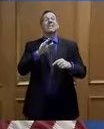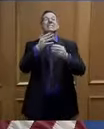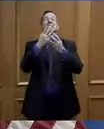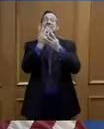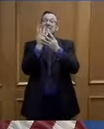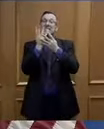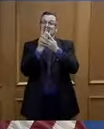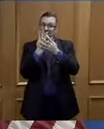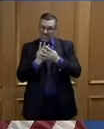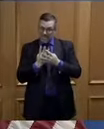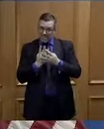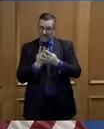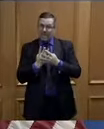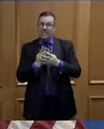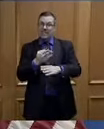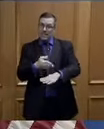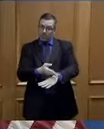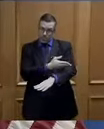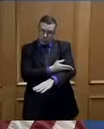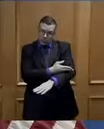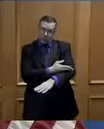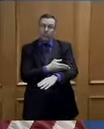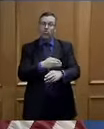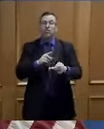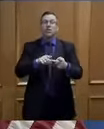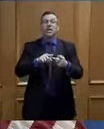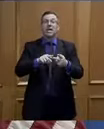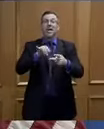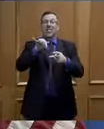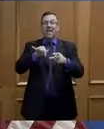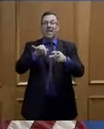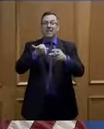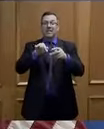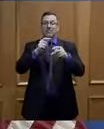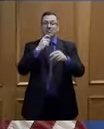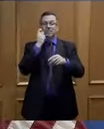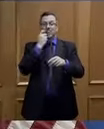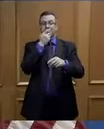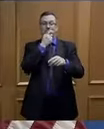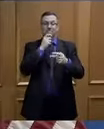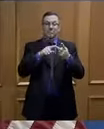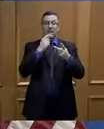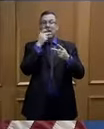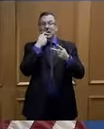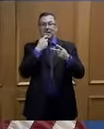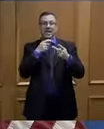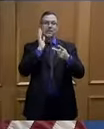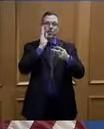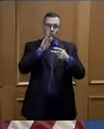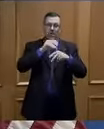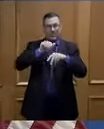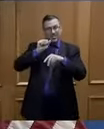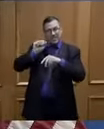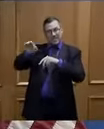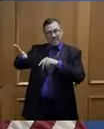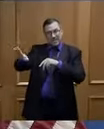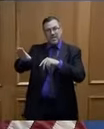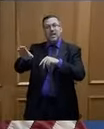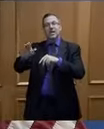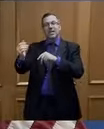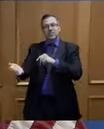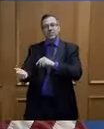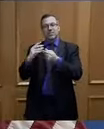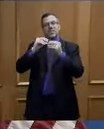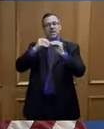grows, the lag time or the turnaround time on that testing will also grow. So please don't be falsely reassured that